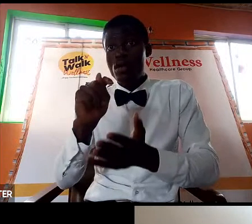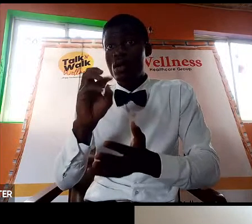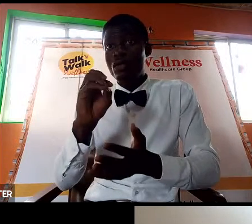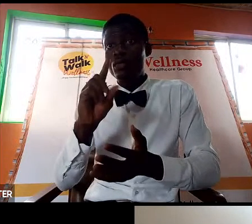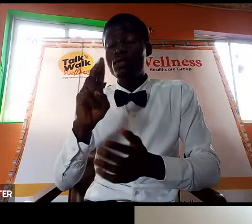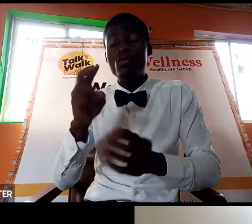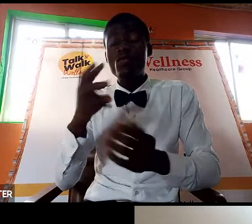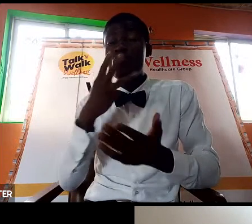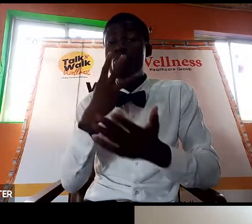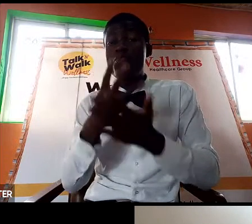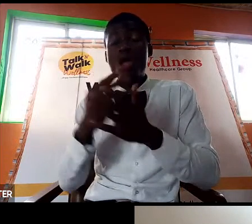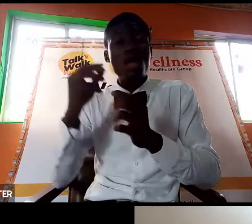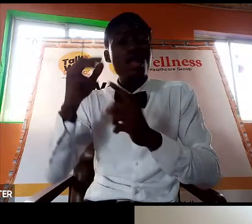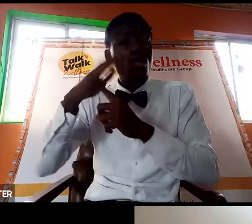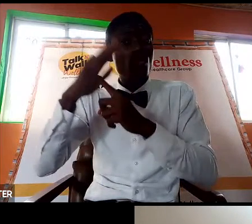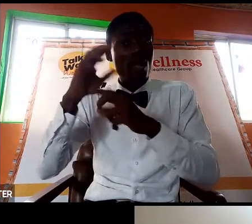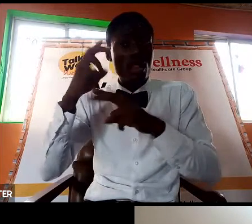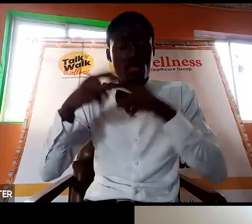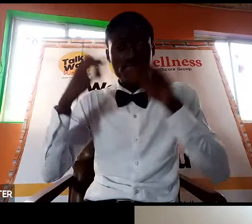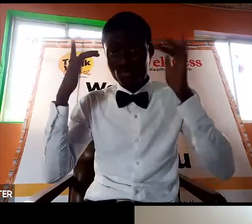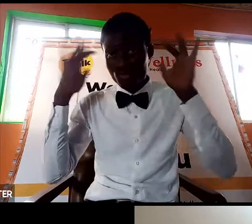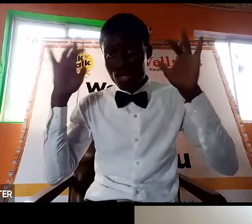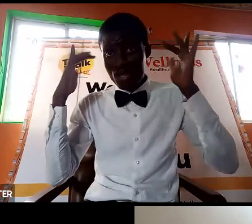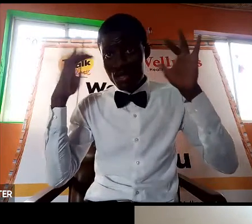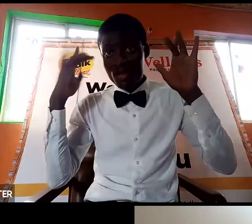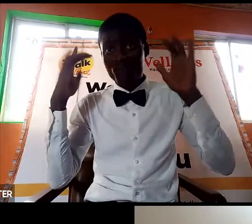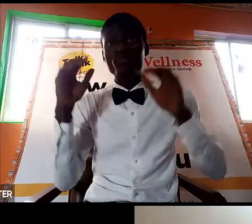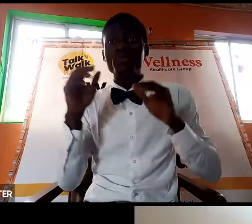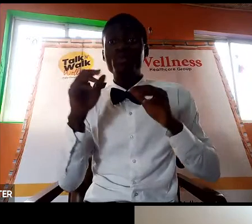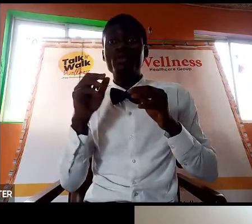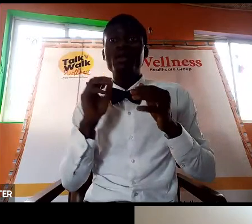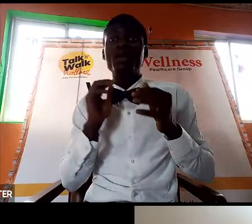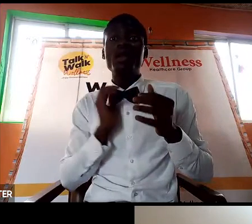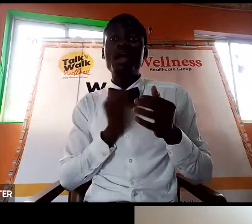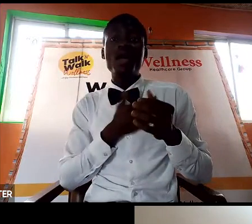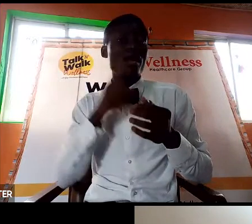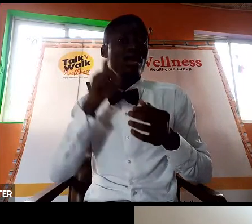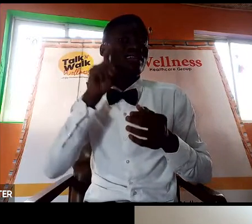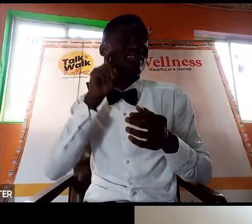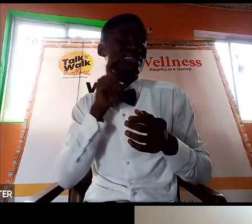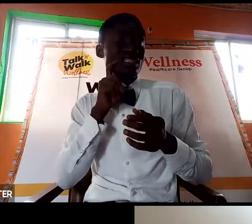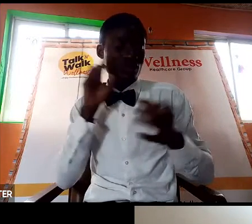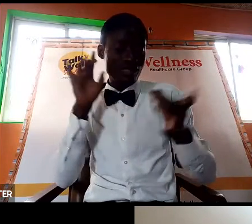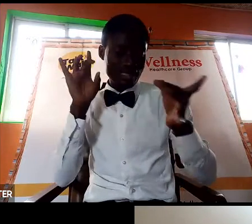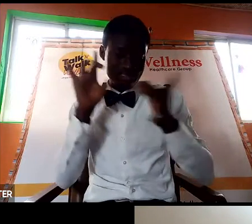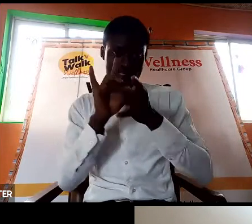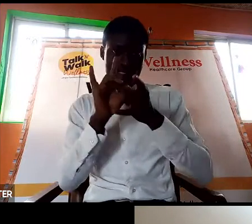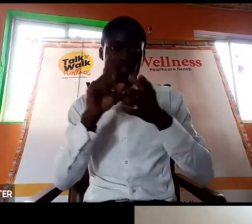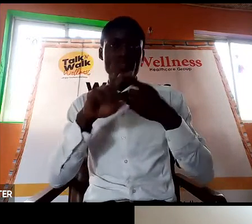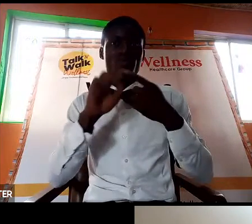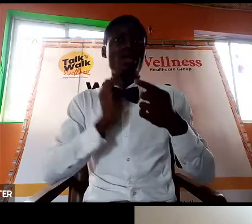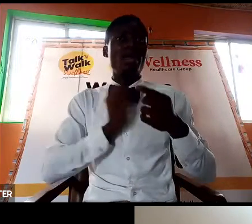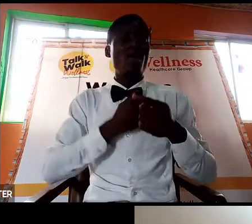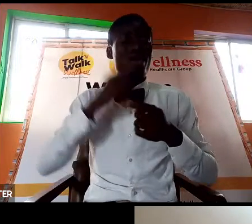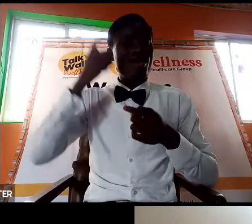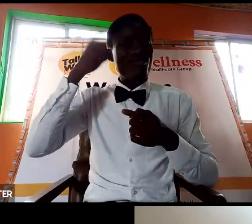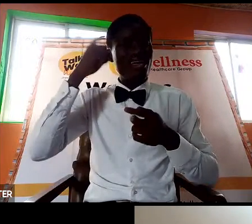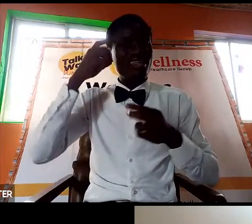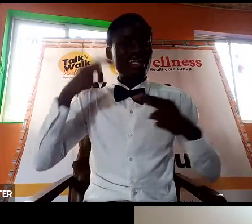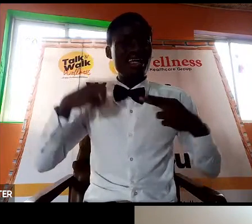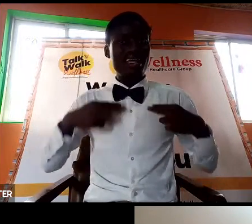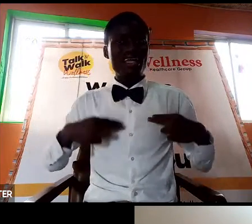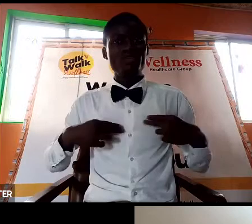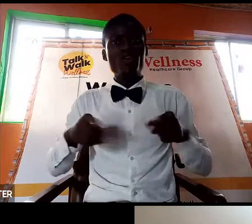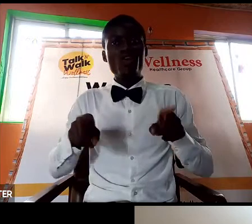us. Our sexual health is tied to our mental health and is tied to our wellness. So when you are not mentally